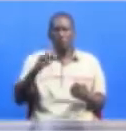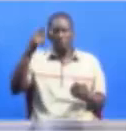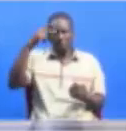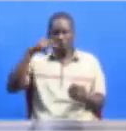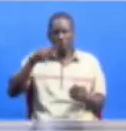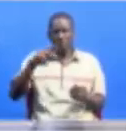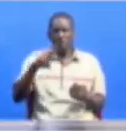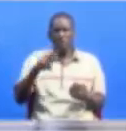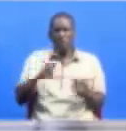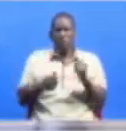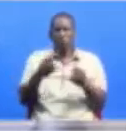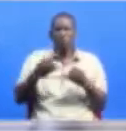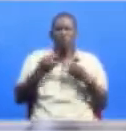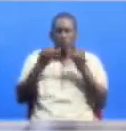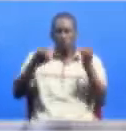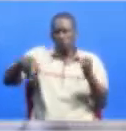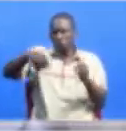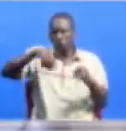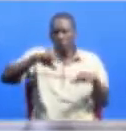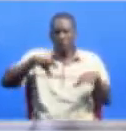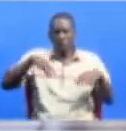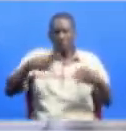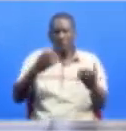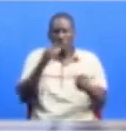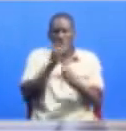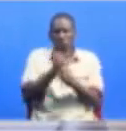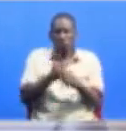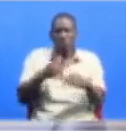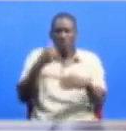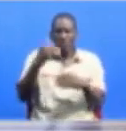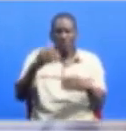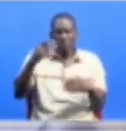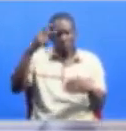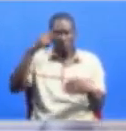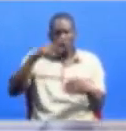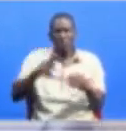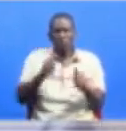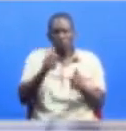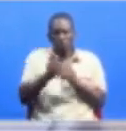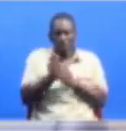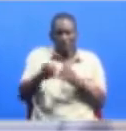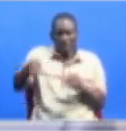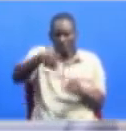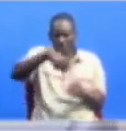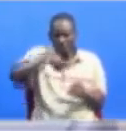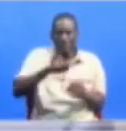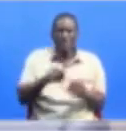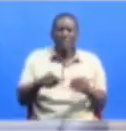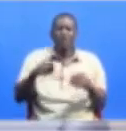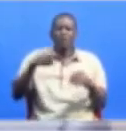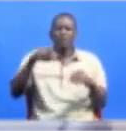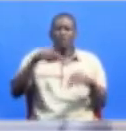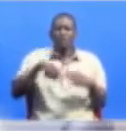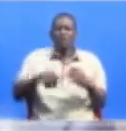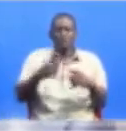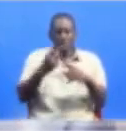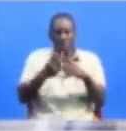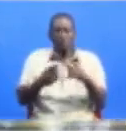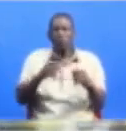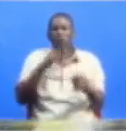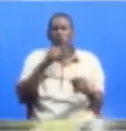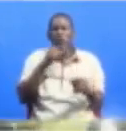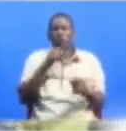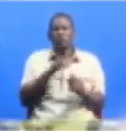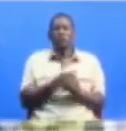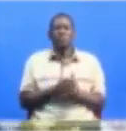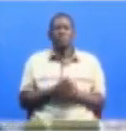that will inform us in doing the next policy that will guide us into the circumcision